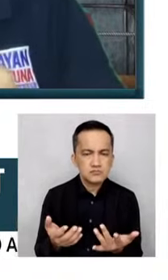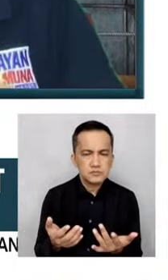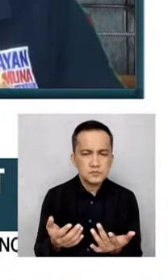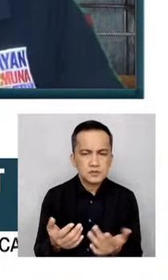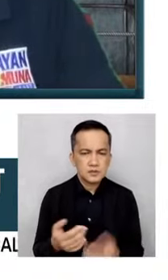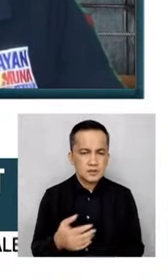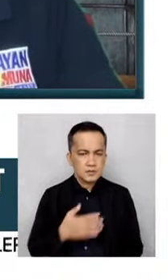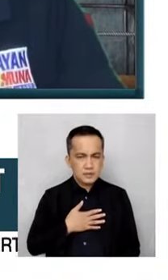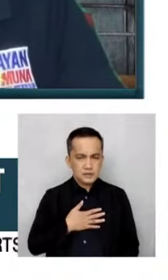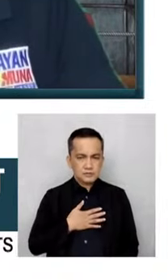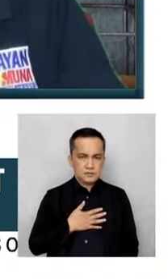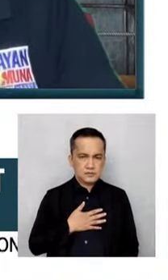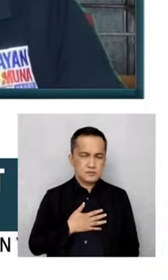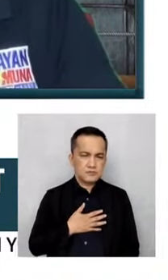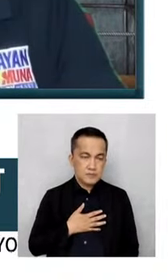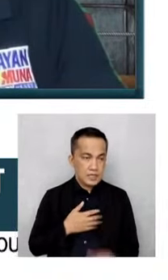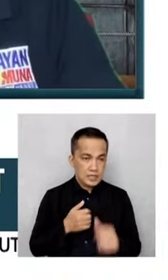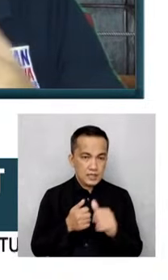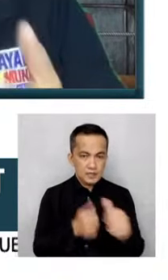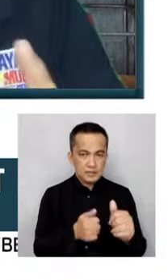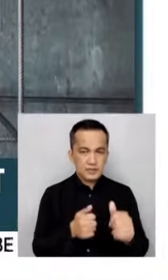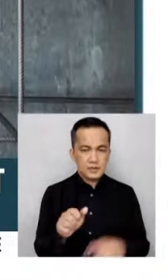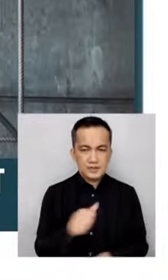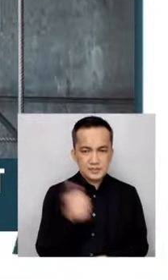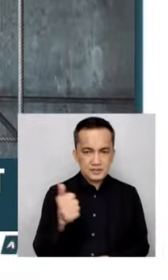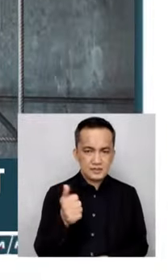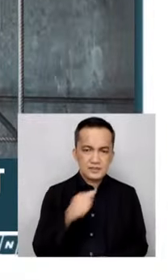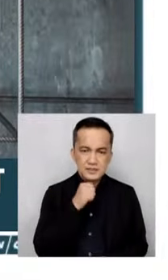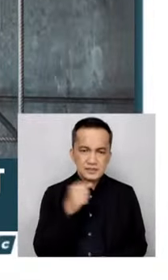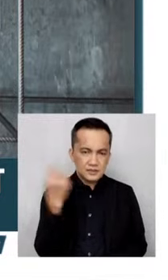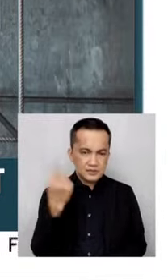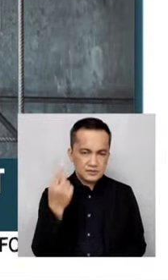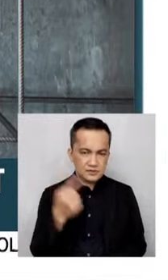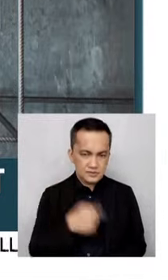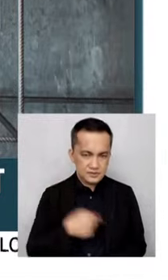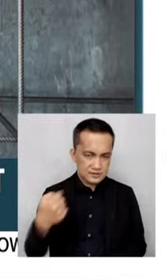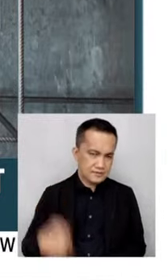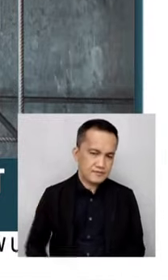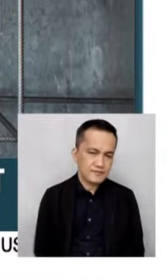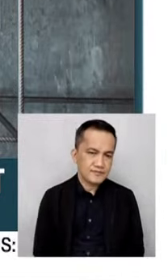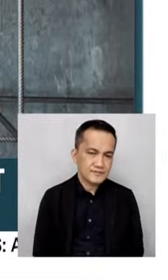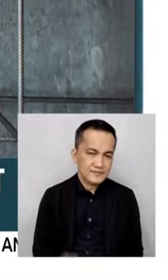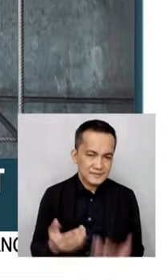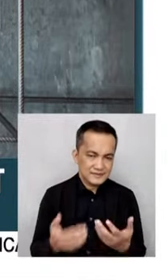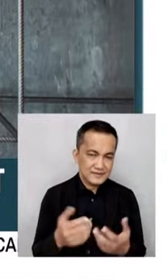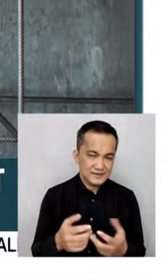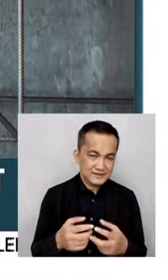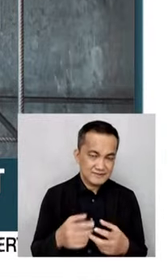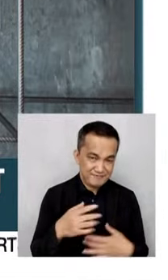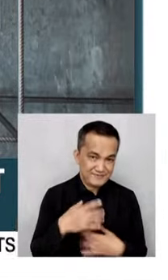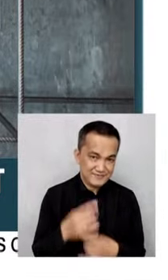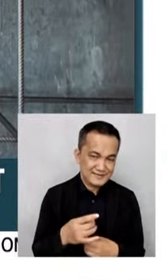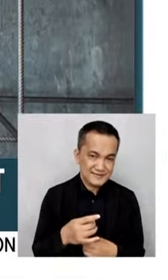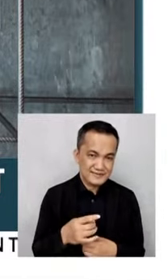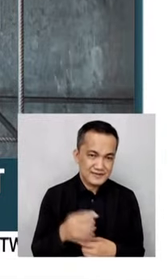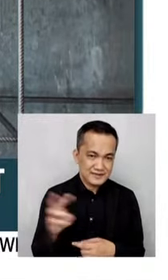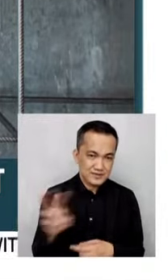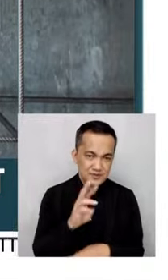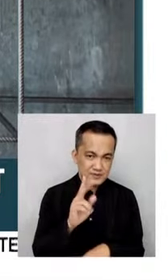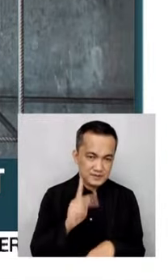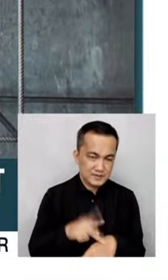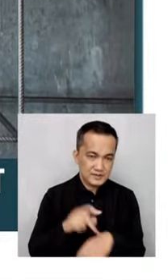lang, Carmina. Those alternatives, it's not just China who might be interested in the West Philippine